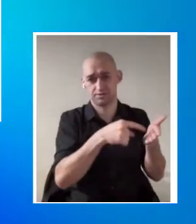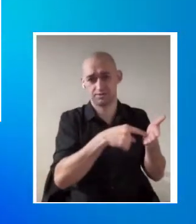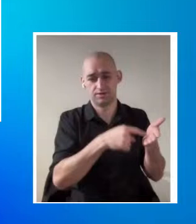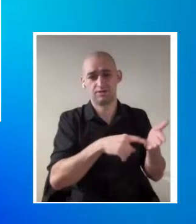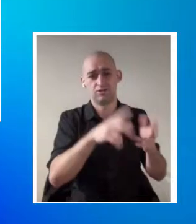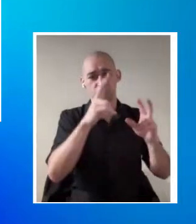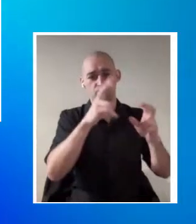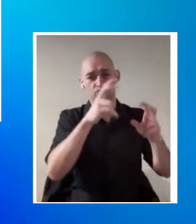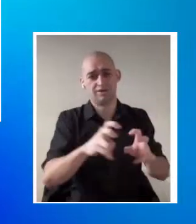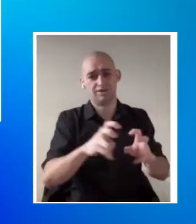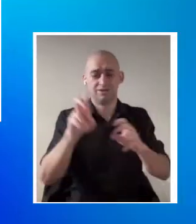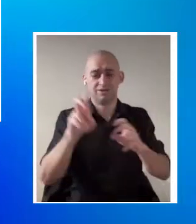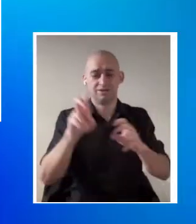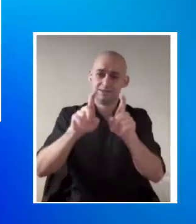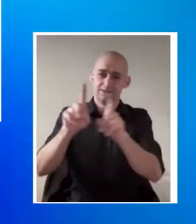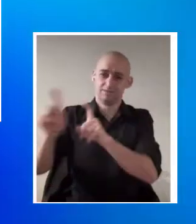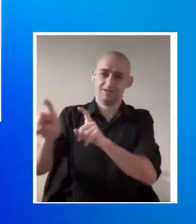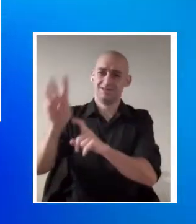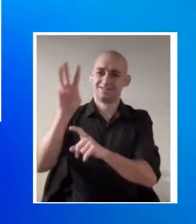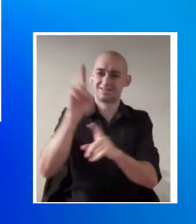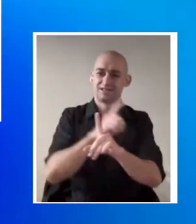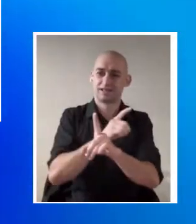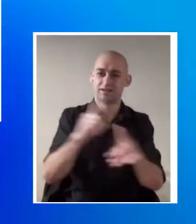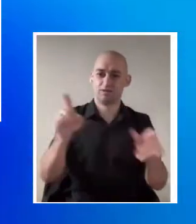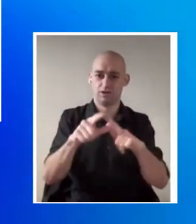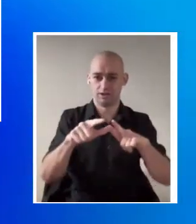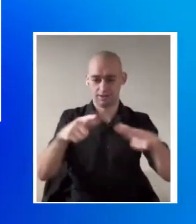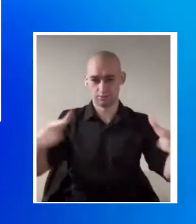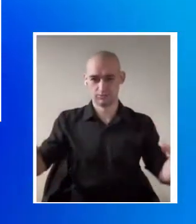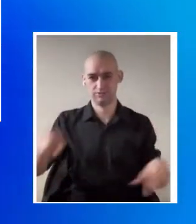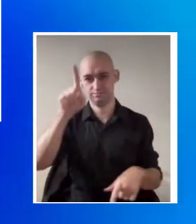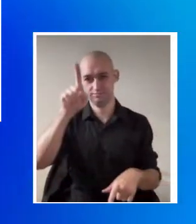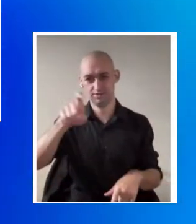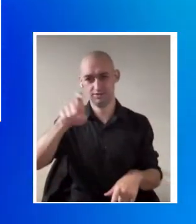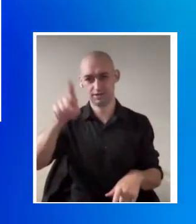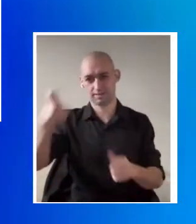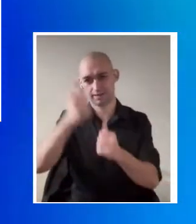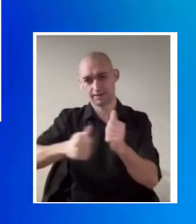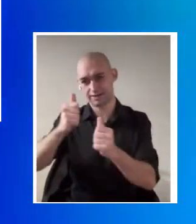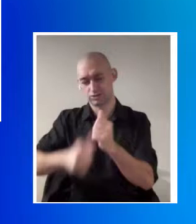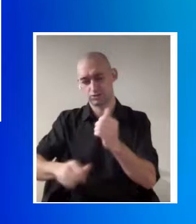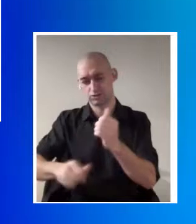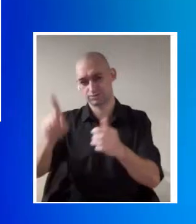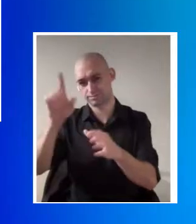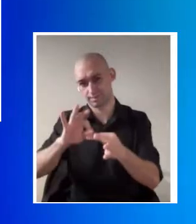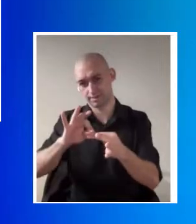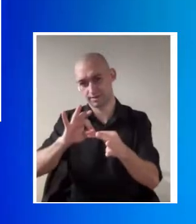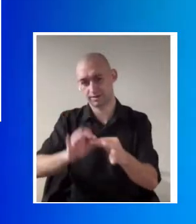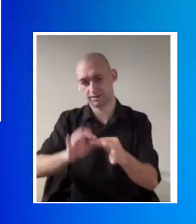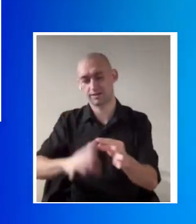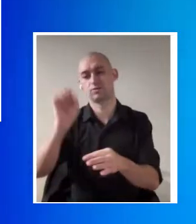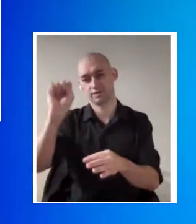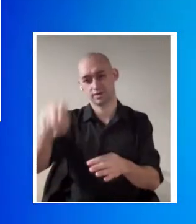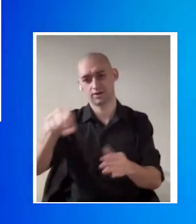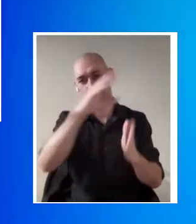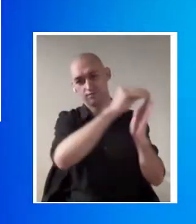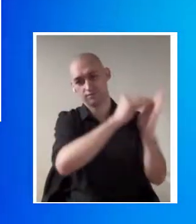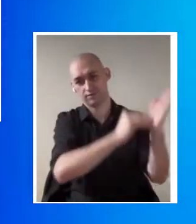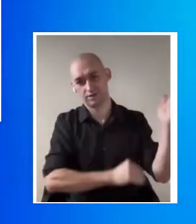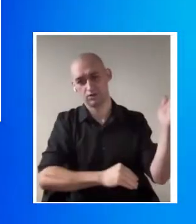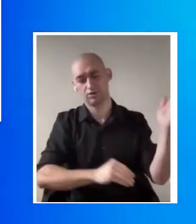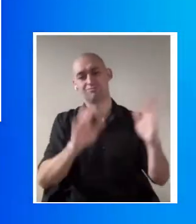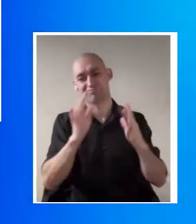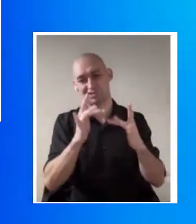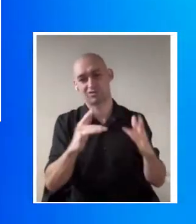6 different languages. You can click on each link and fill out the survey online, or you can download the PDF